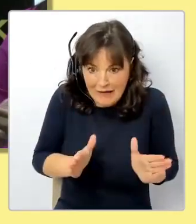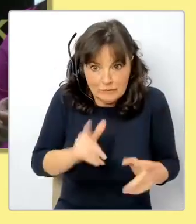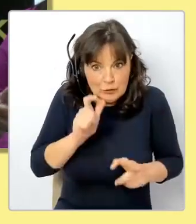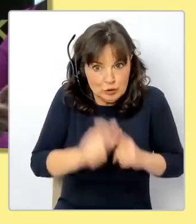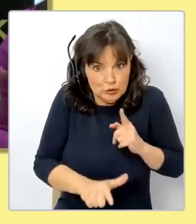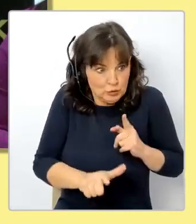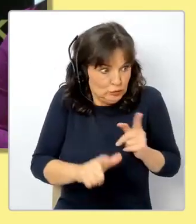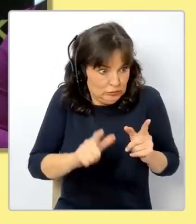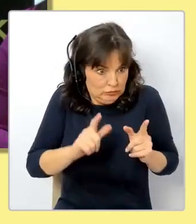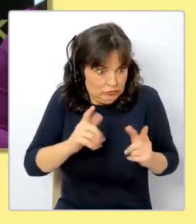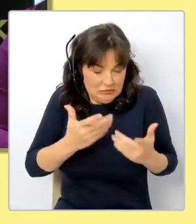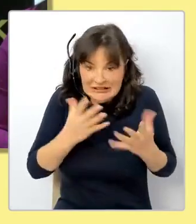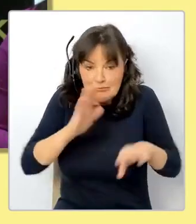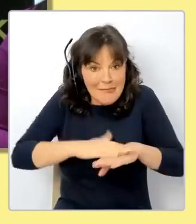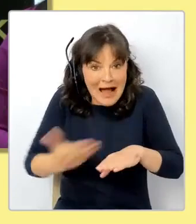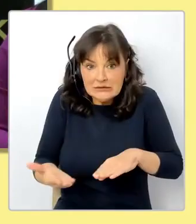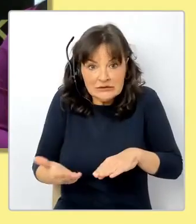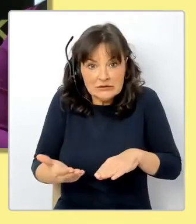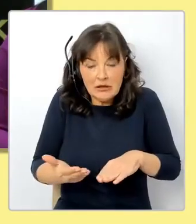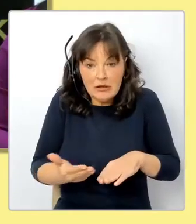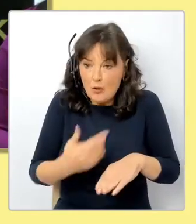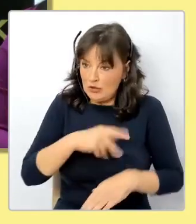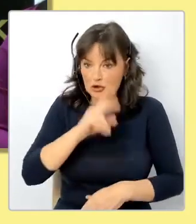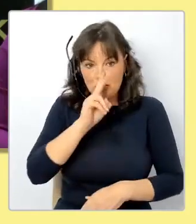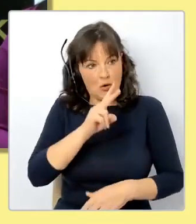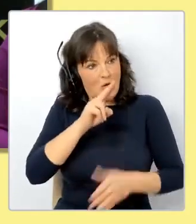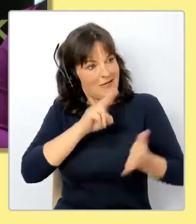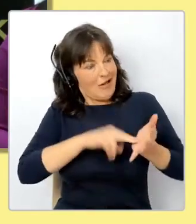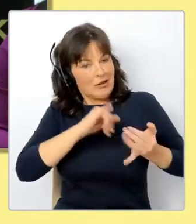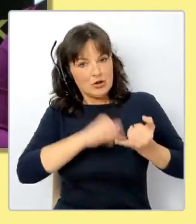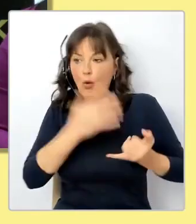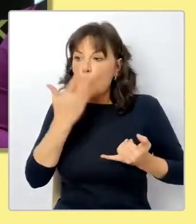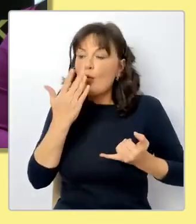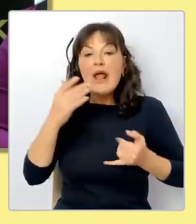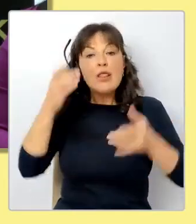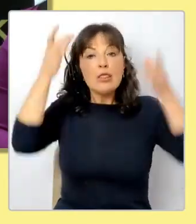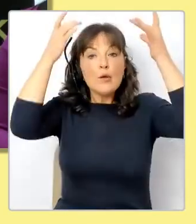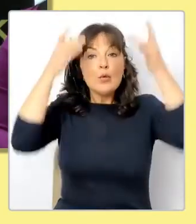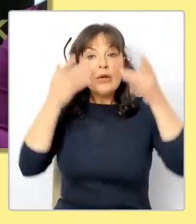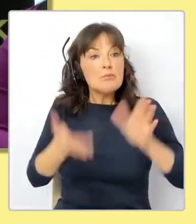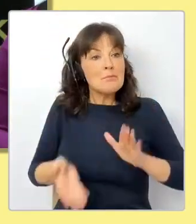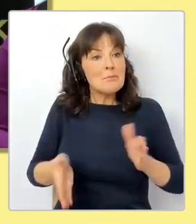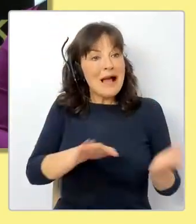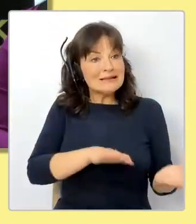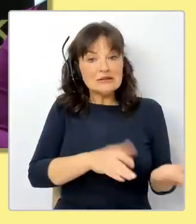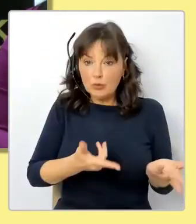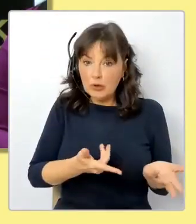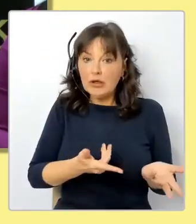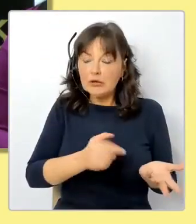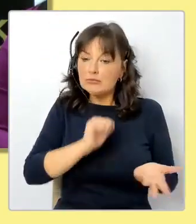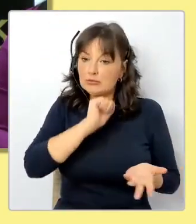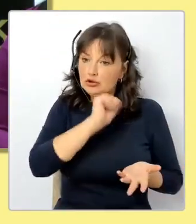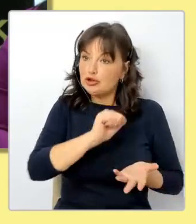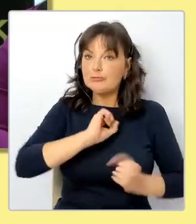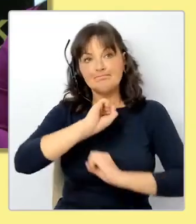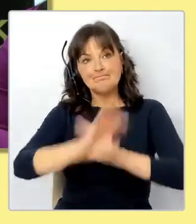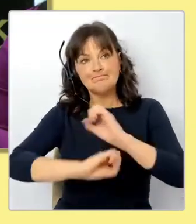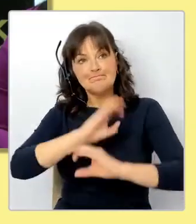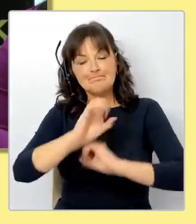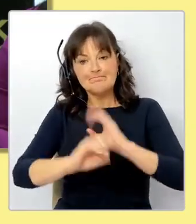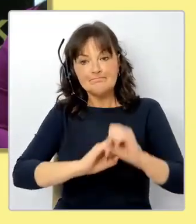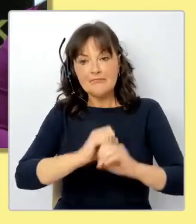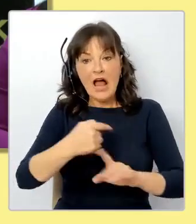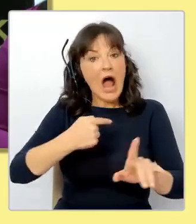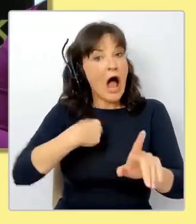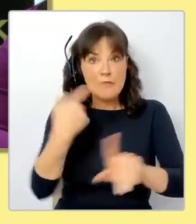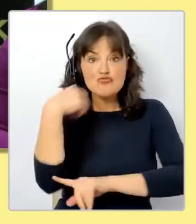for everybody. I think it's right that we saw Nicola do that when the Queen passed away and died. You put those personal sentiments and feelings. I'm a Republican. I don't